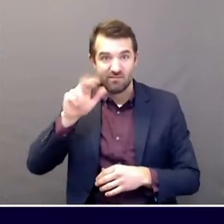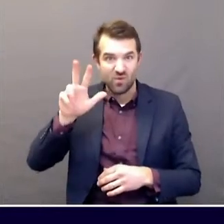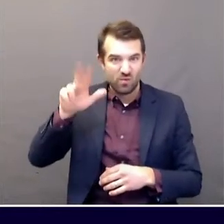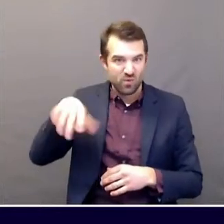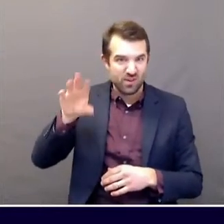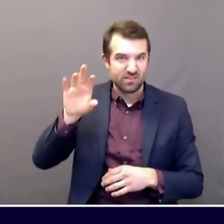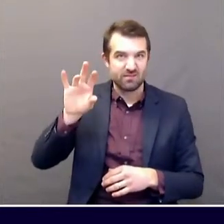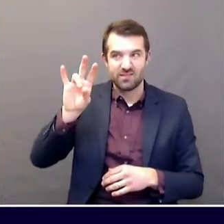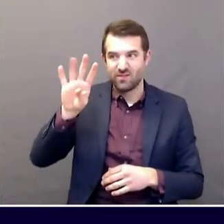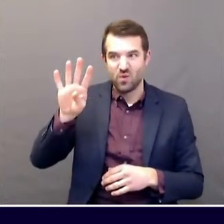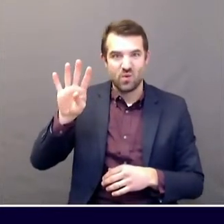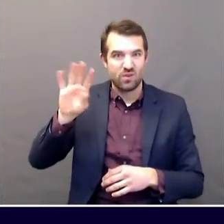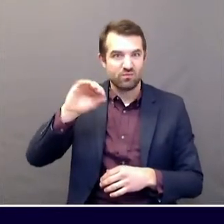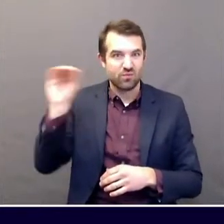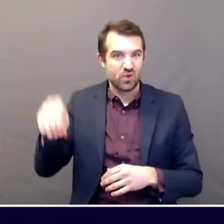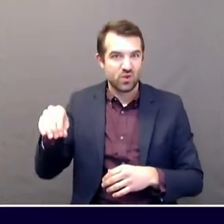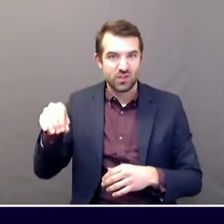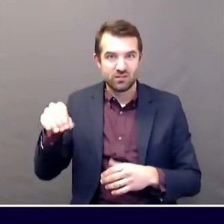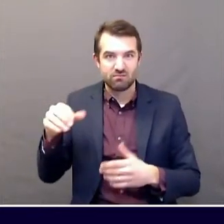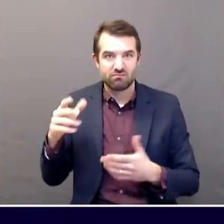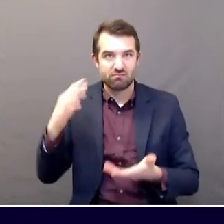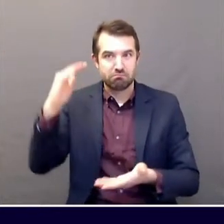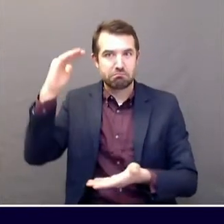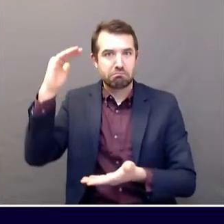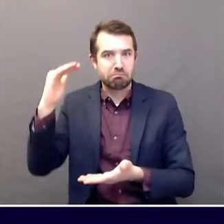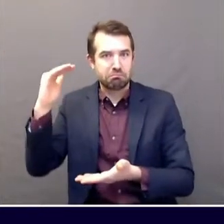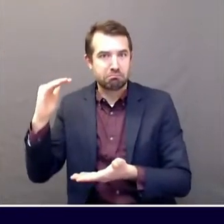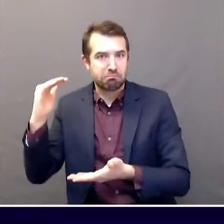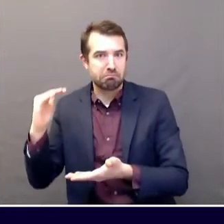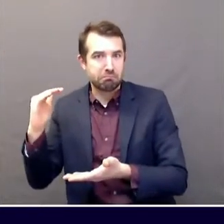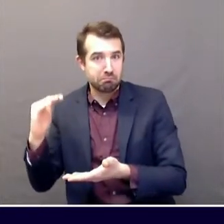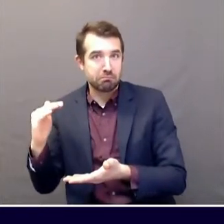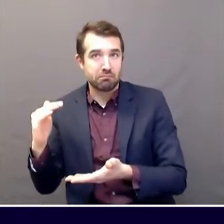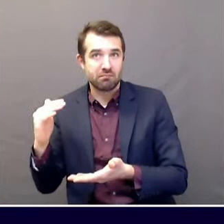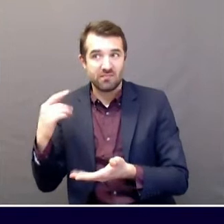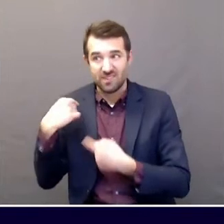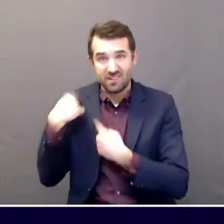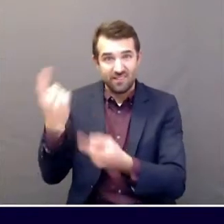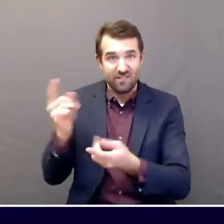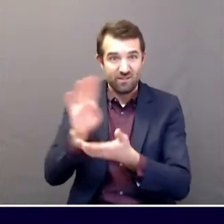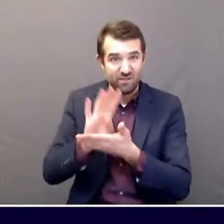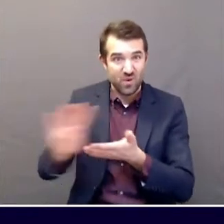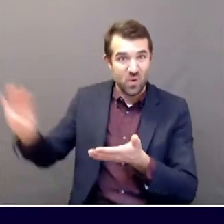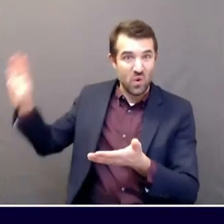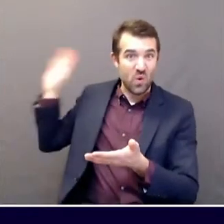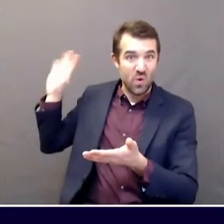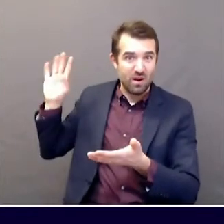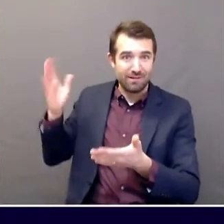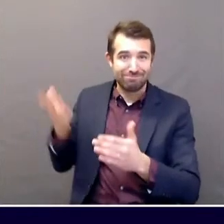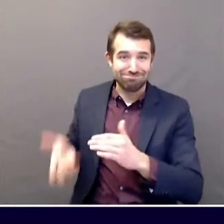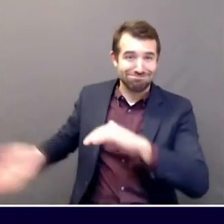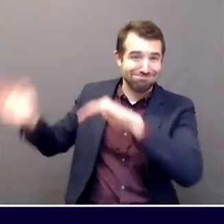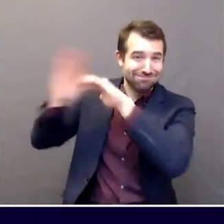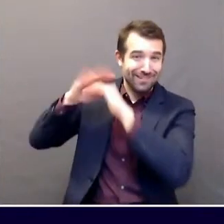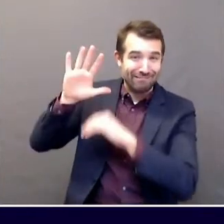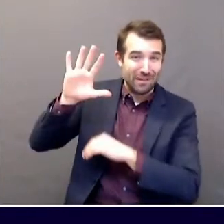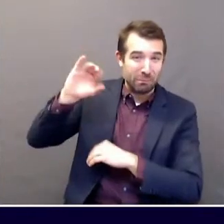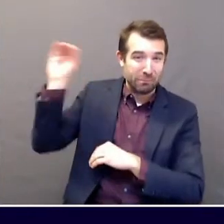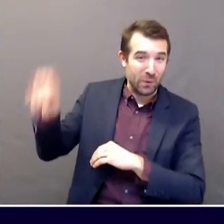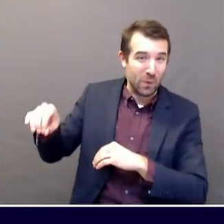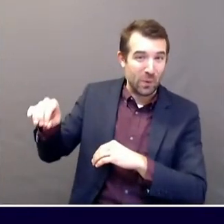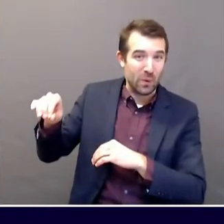on December 31st, almost 4 weeks ago. Maine's 7-day new case rate has declined likewise